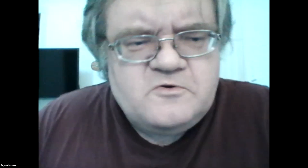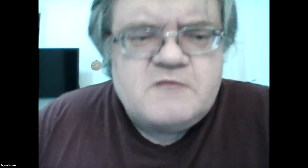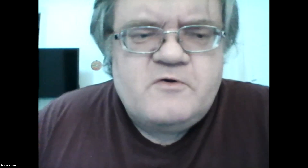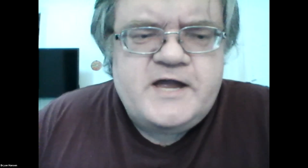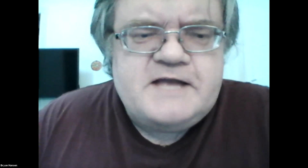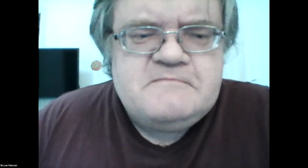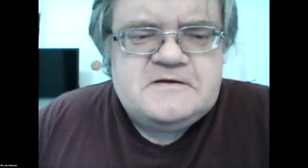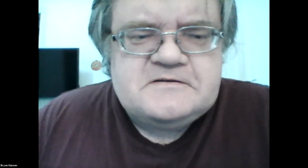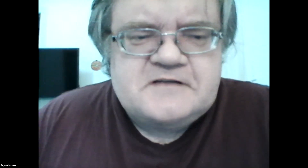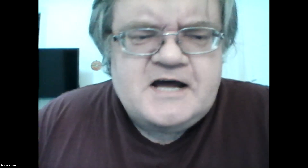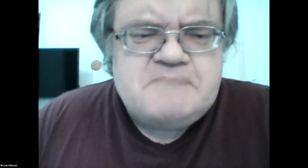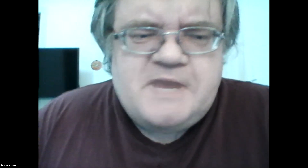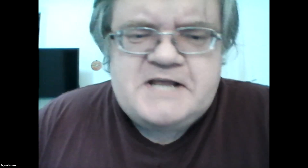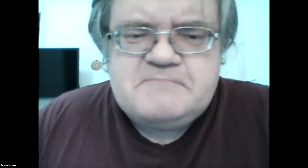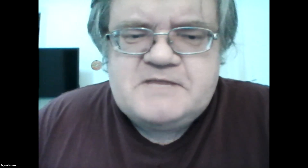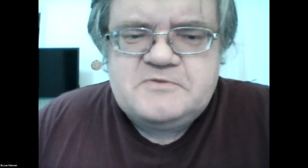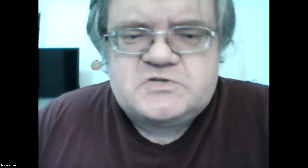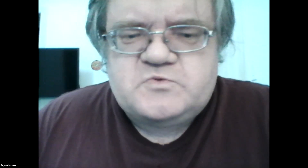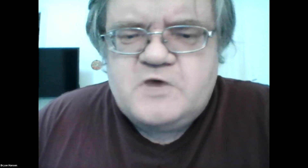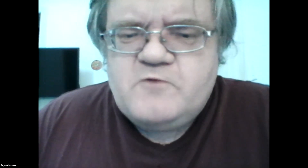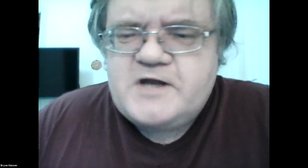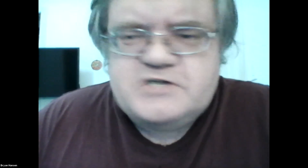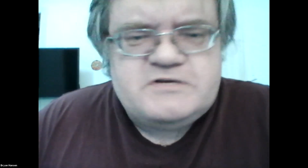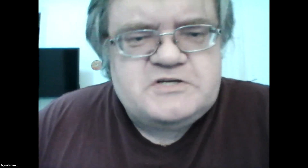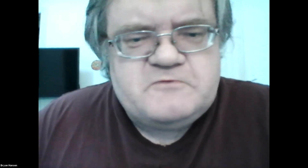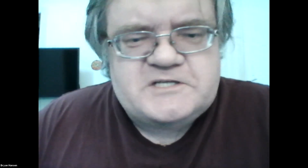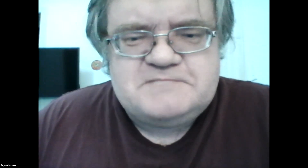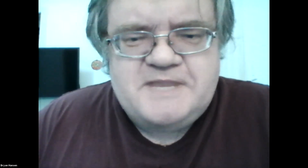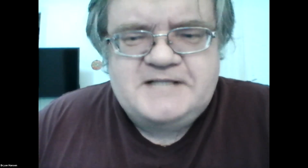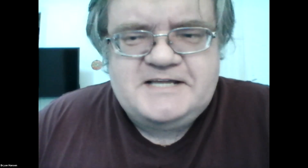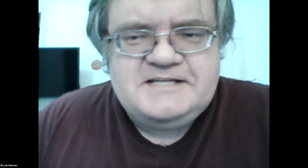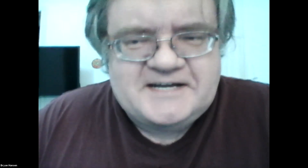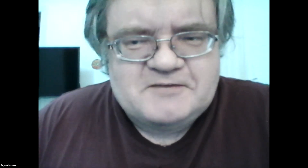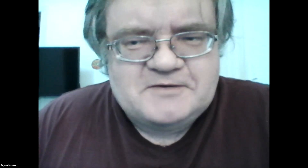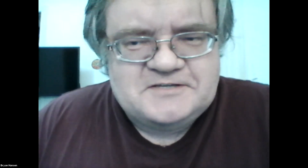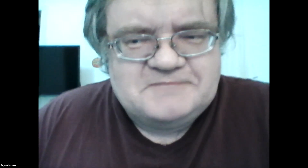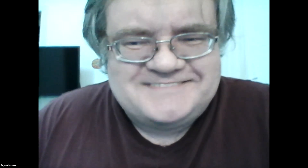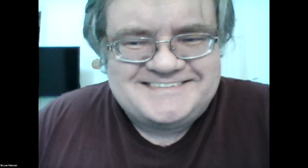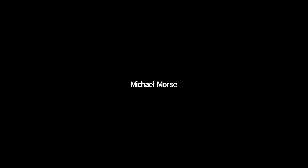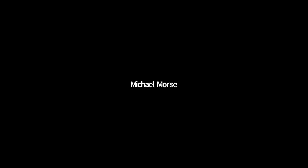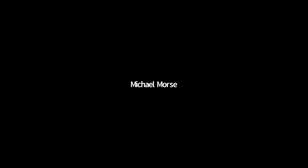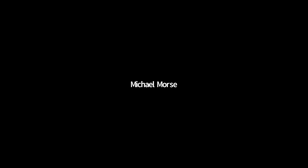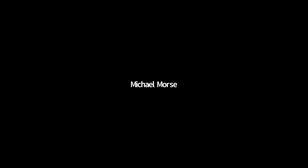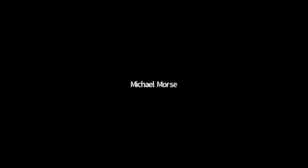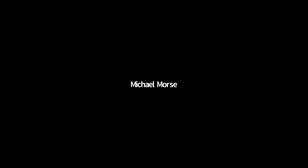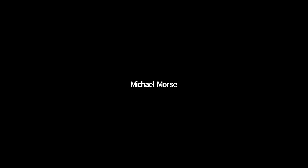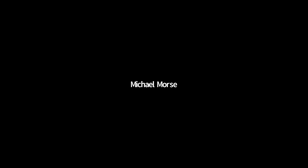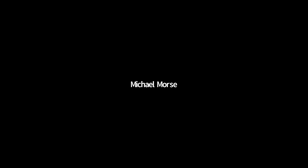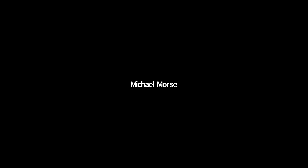Rule number 8, not biting people is one way to show that you respect and care about them.